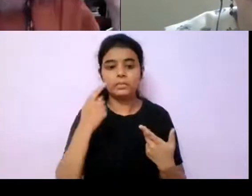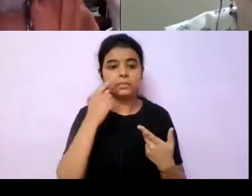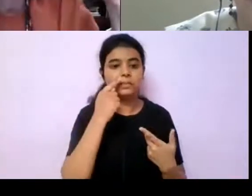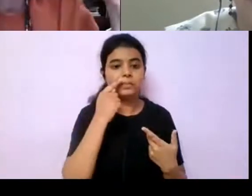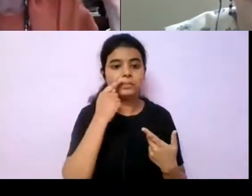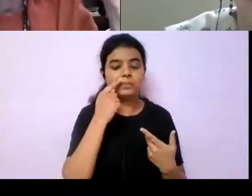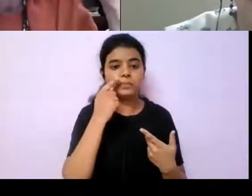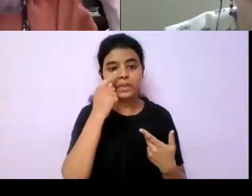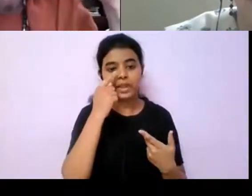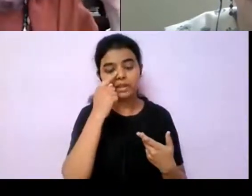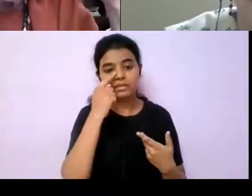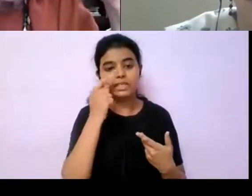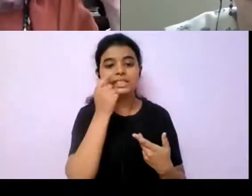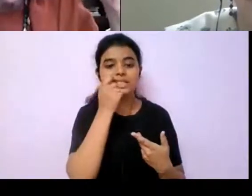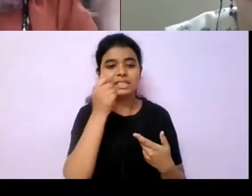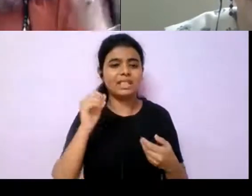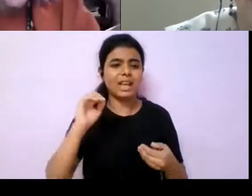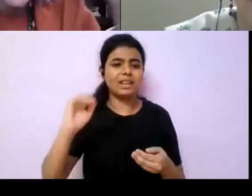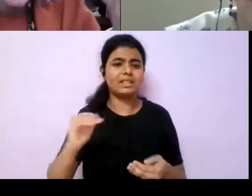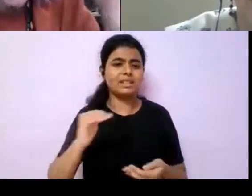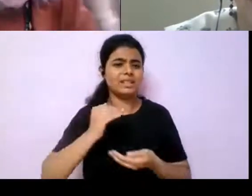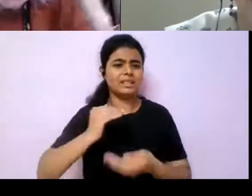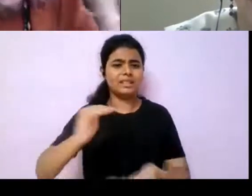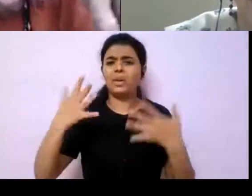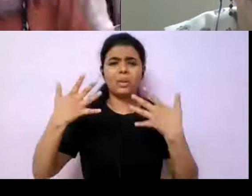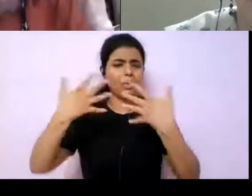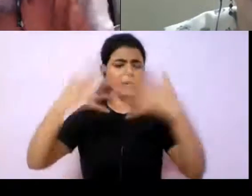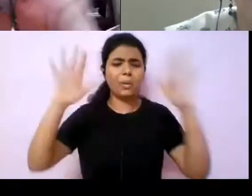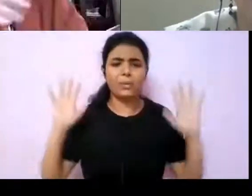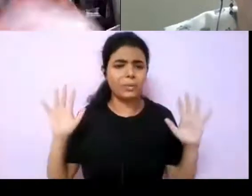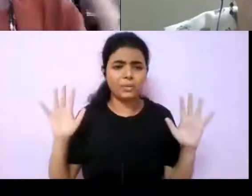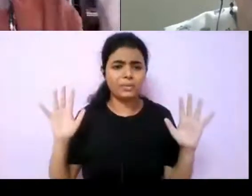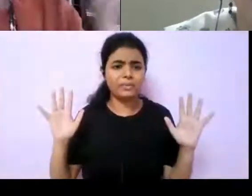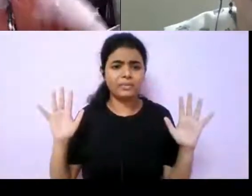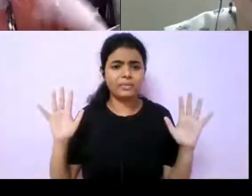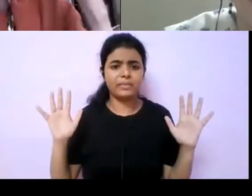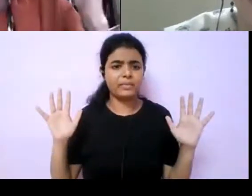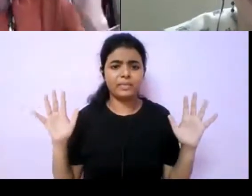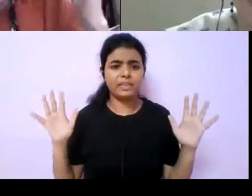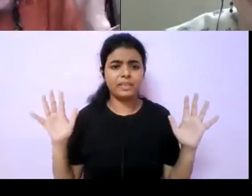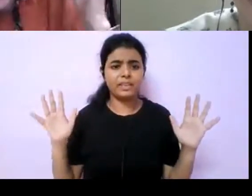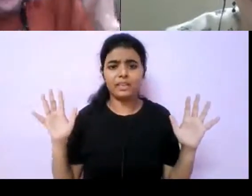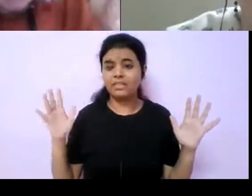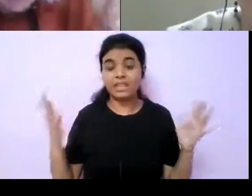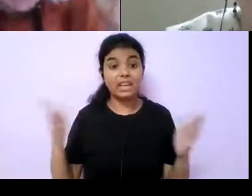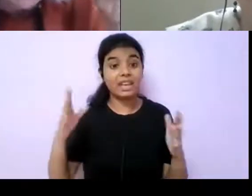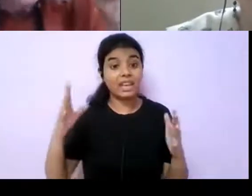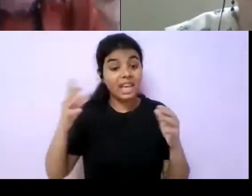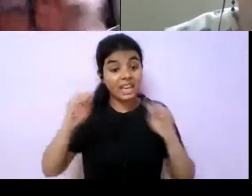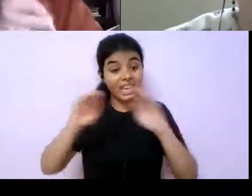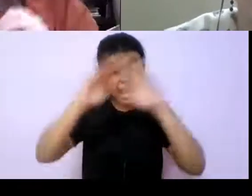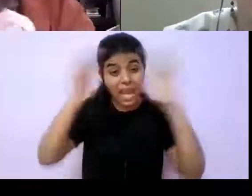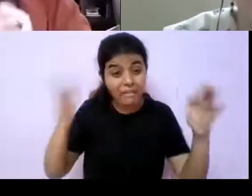teenage son go caving. I didn't even know he went caving, but